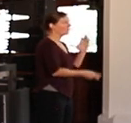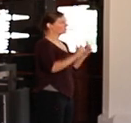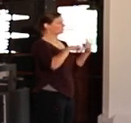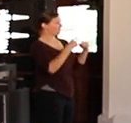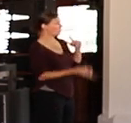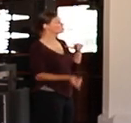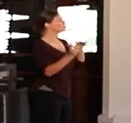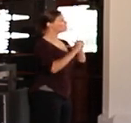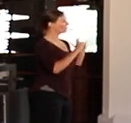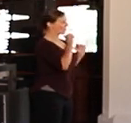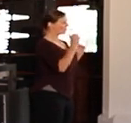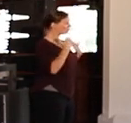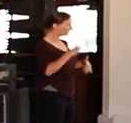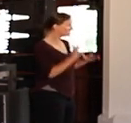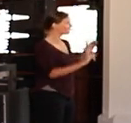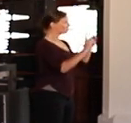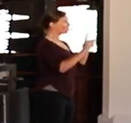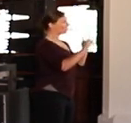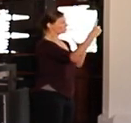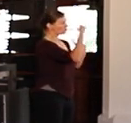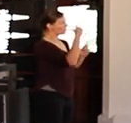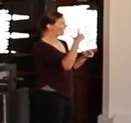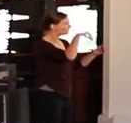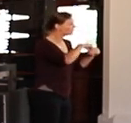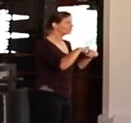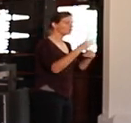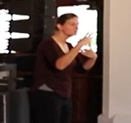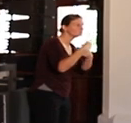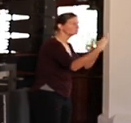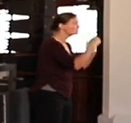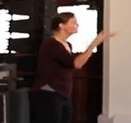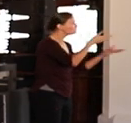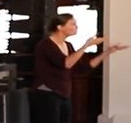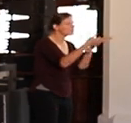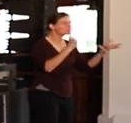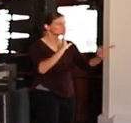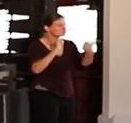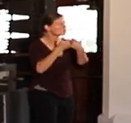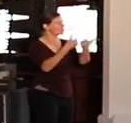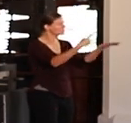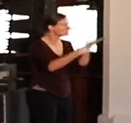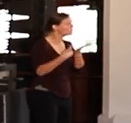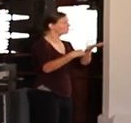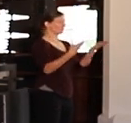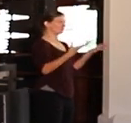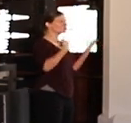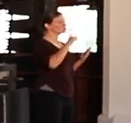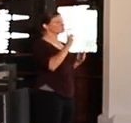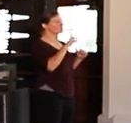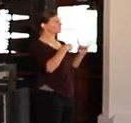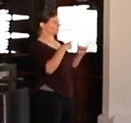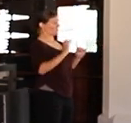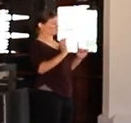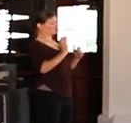up 100%, being all in, participating, engaging, challenging. We talk here about, as part